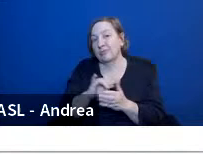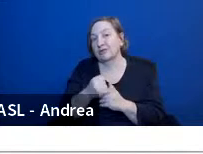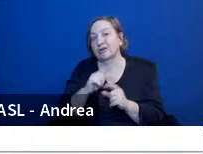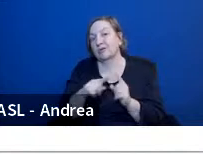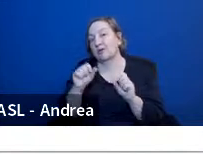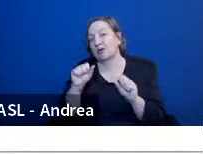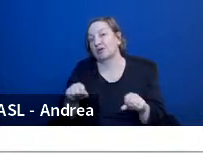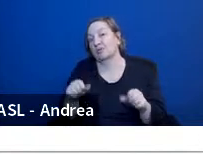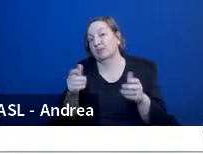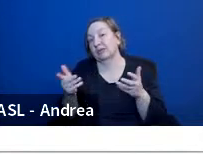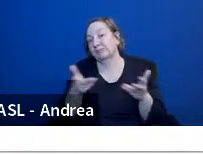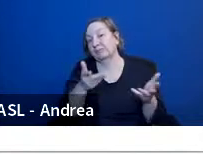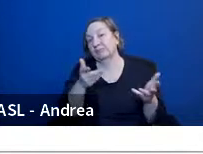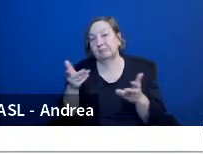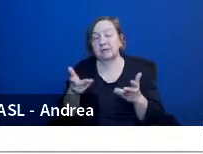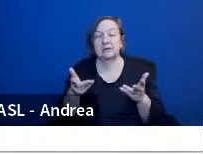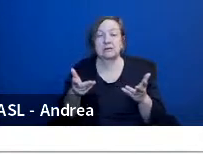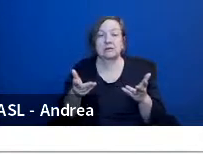be a good